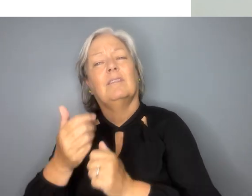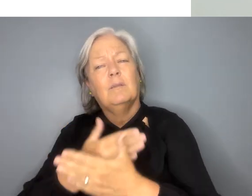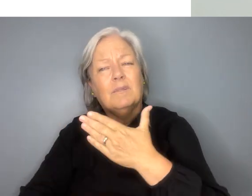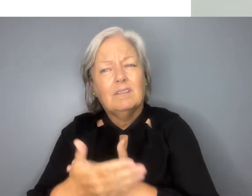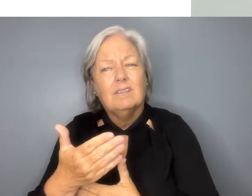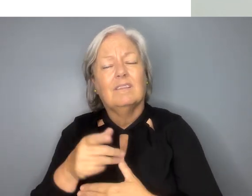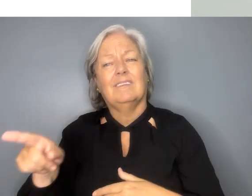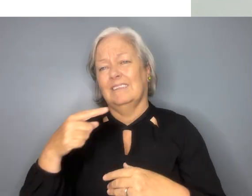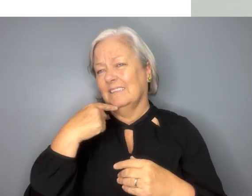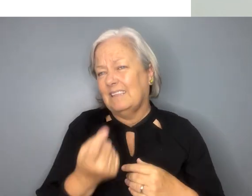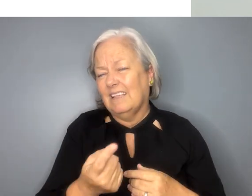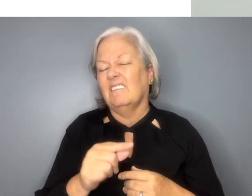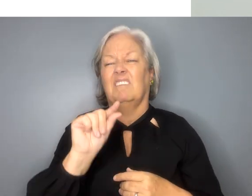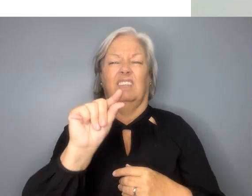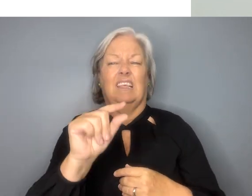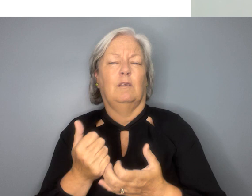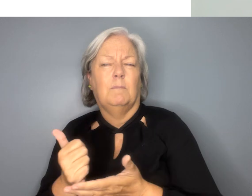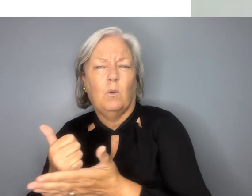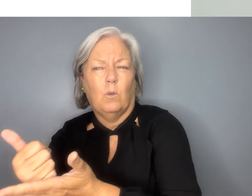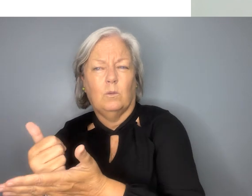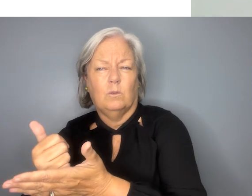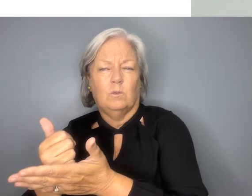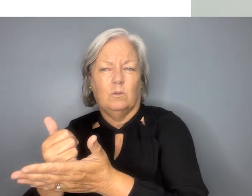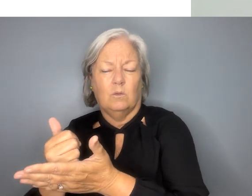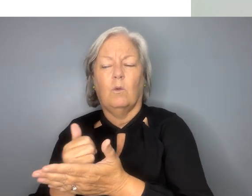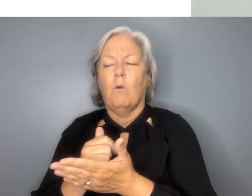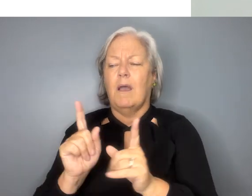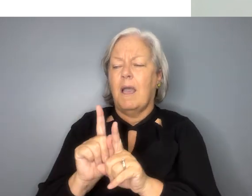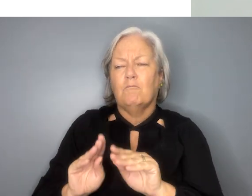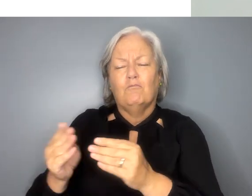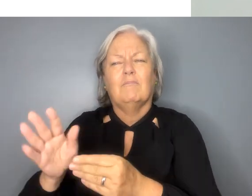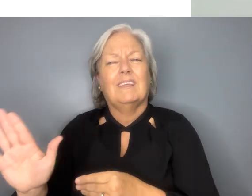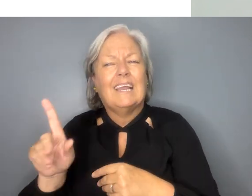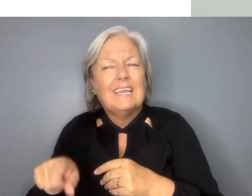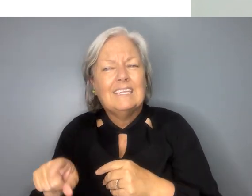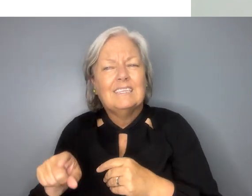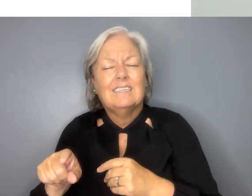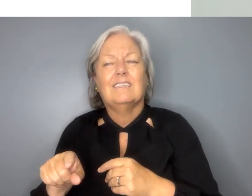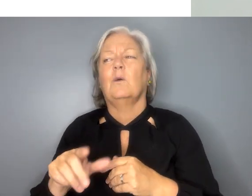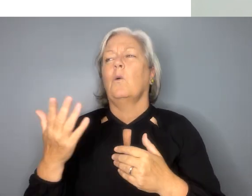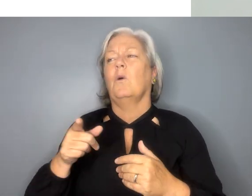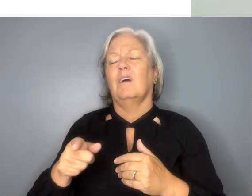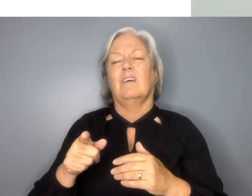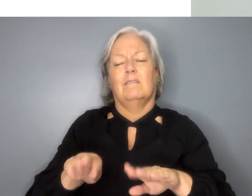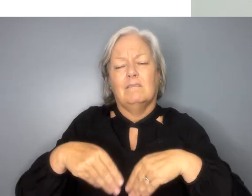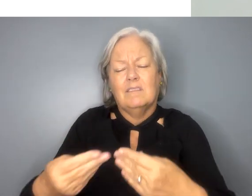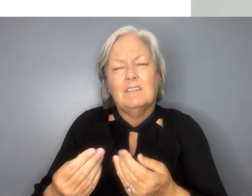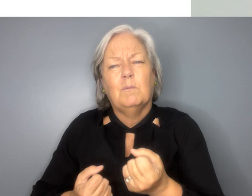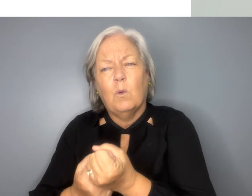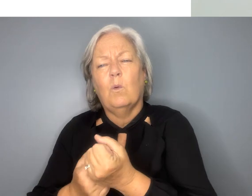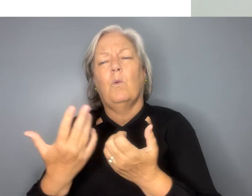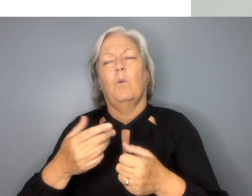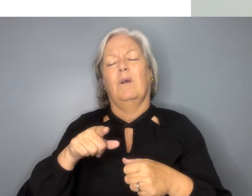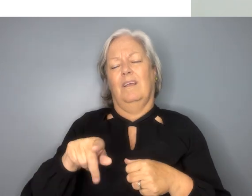LGBTQA+ people with disability also indicated limited supports that accorded with their needs, provided by disability support